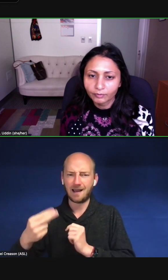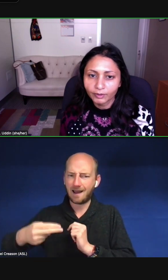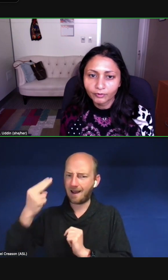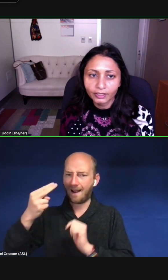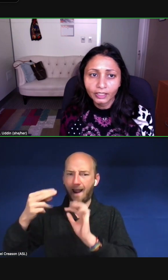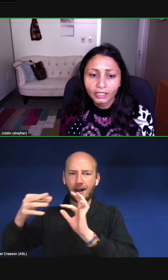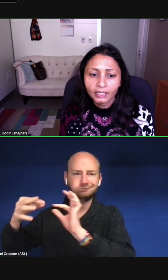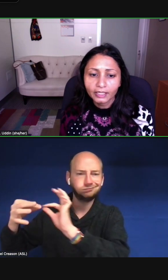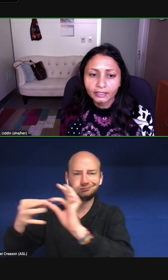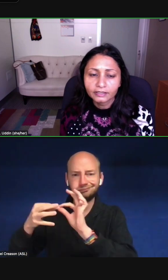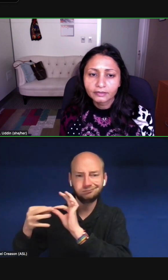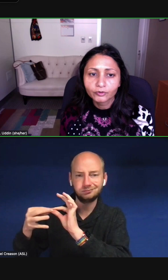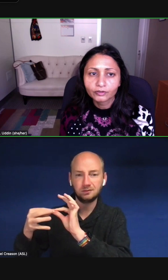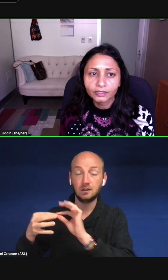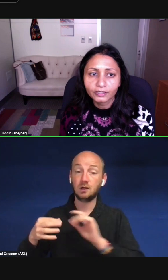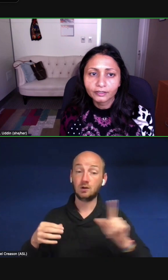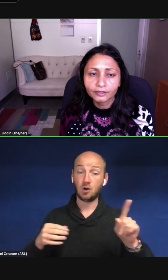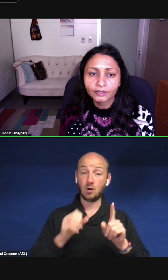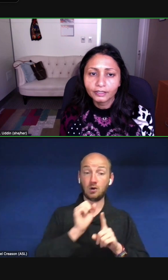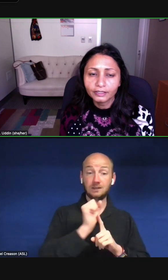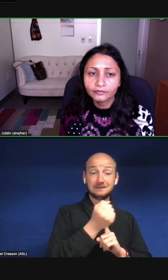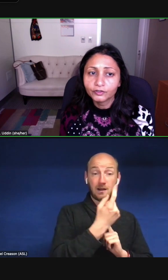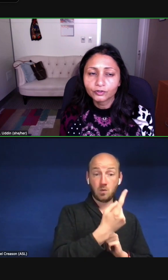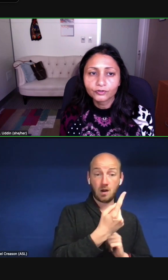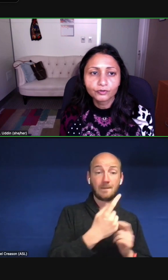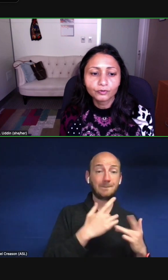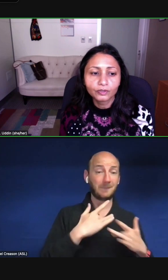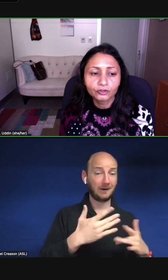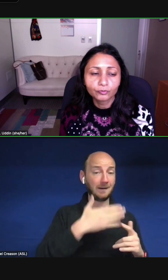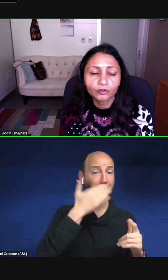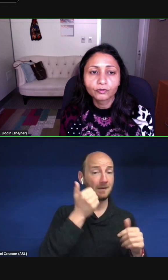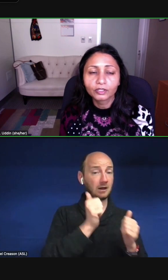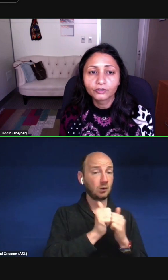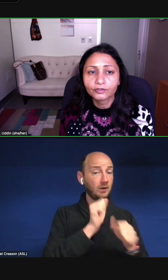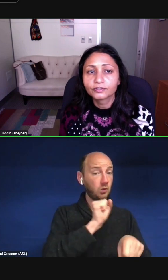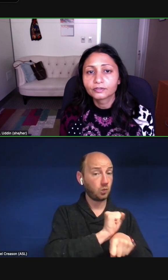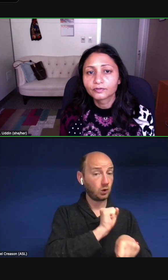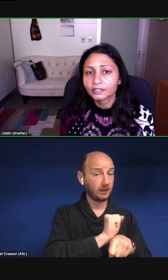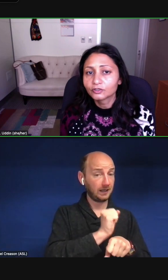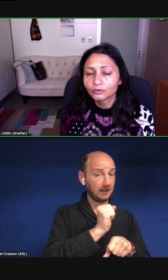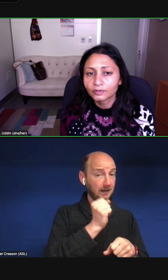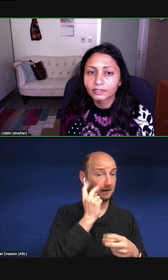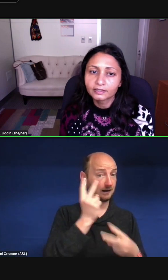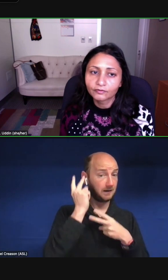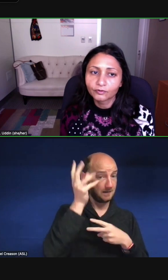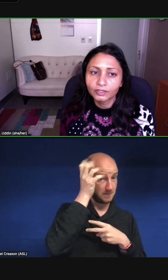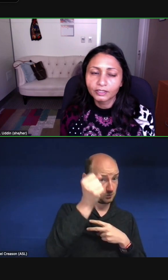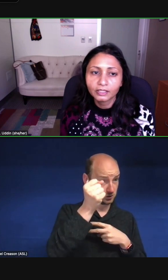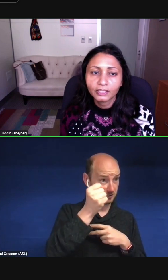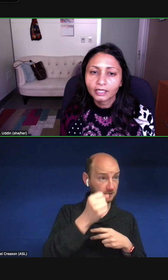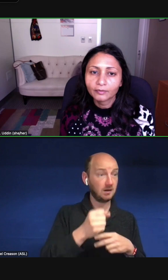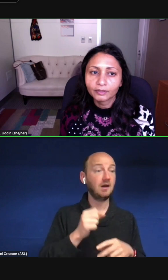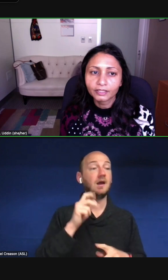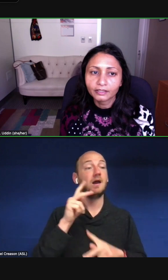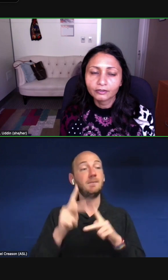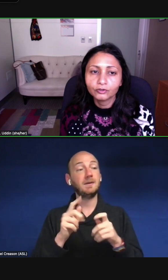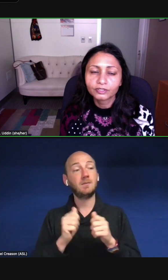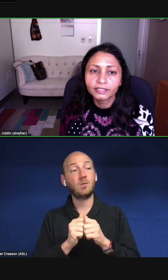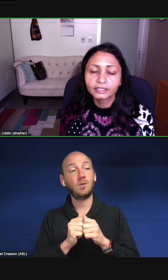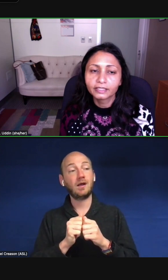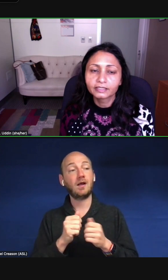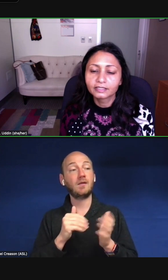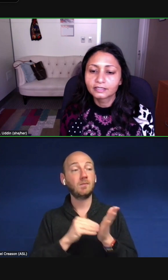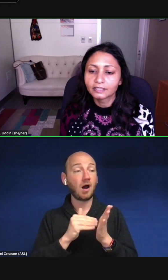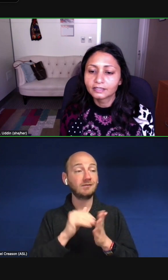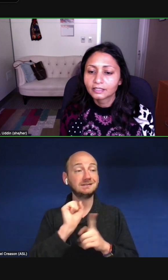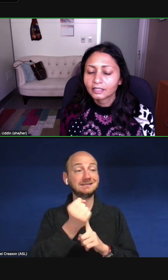on working memory. And similarly, the individuals who show more occurrences of state 2 and less of 3, again, the